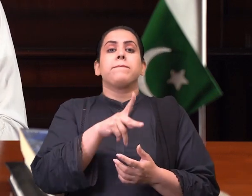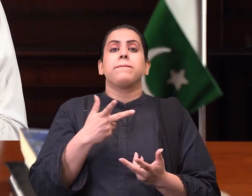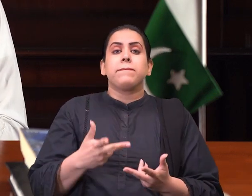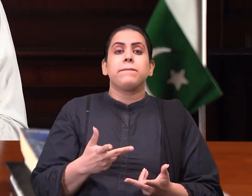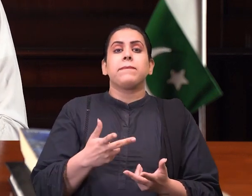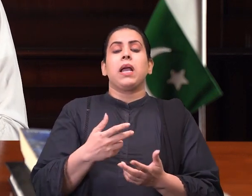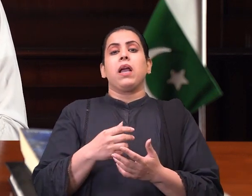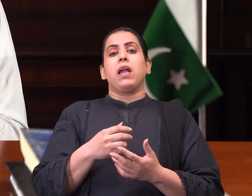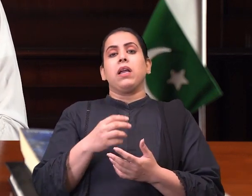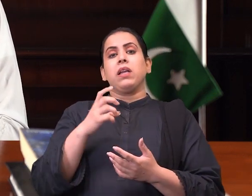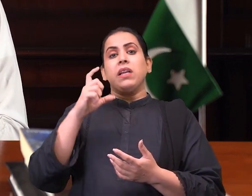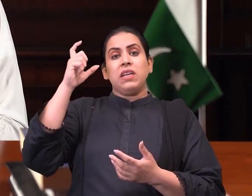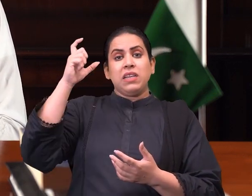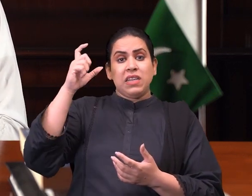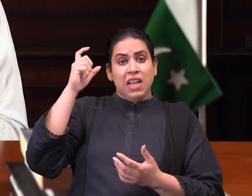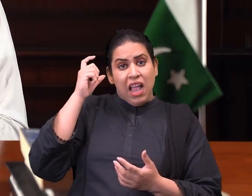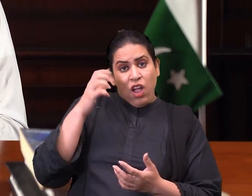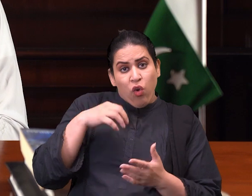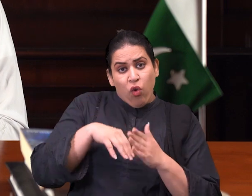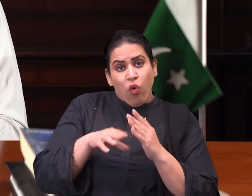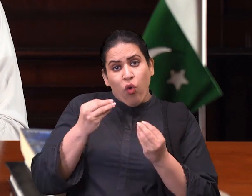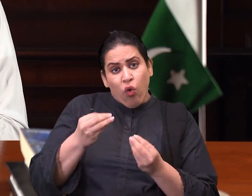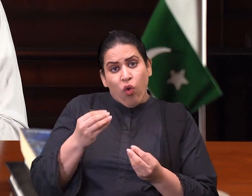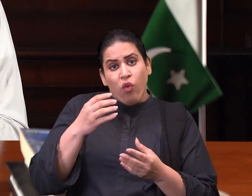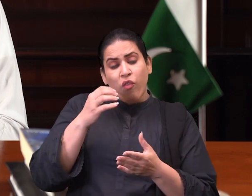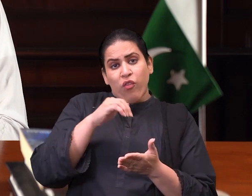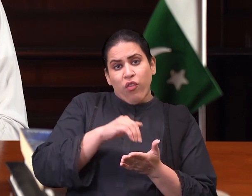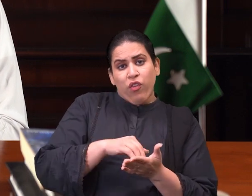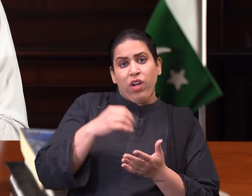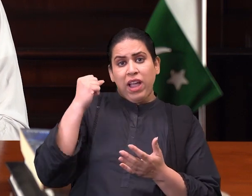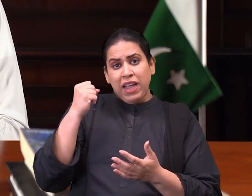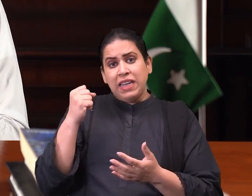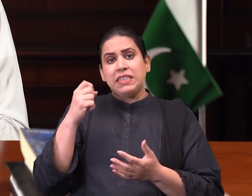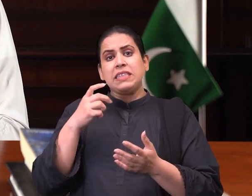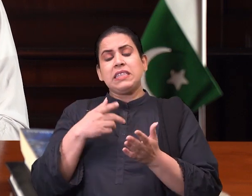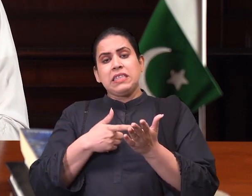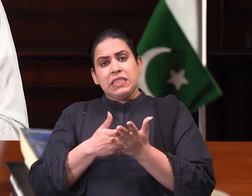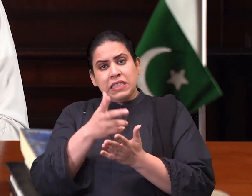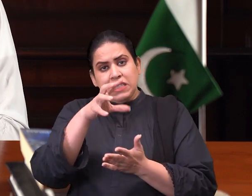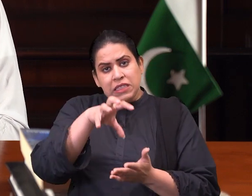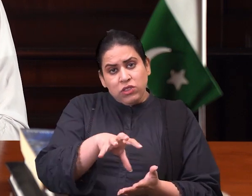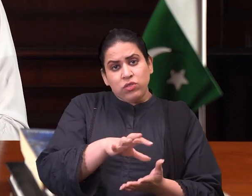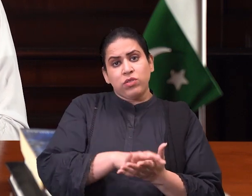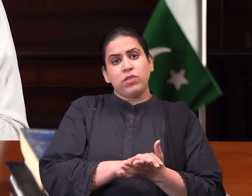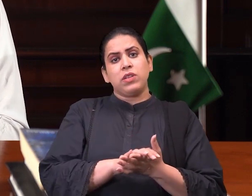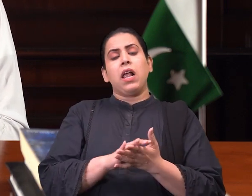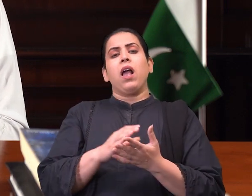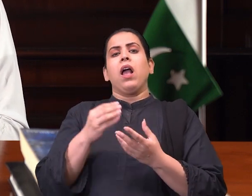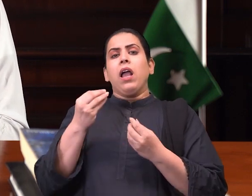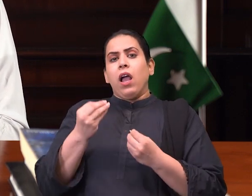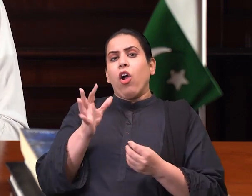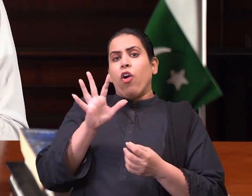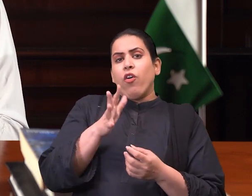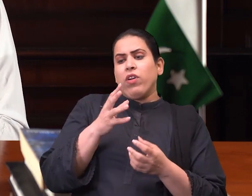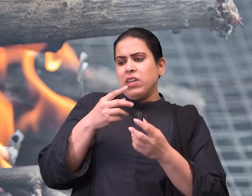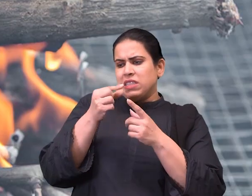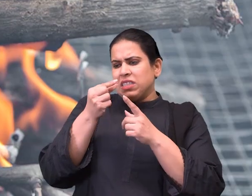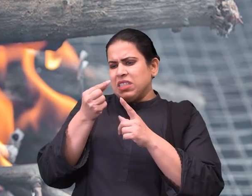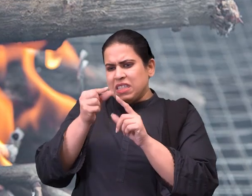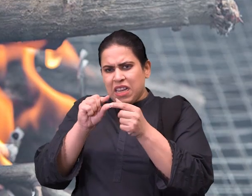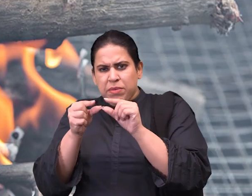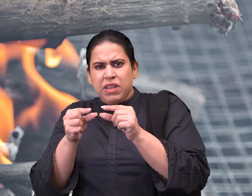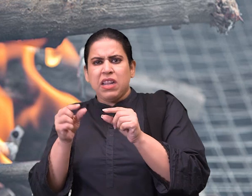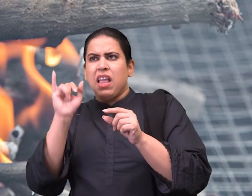diseases because wood and cow dung, which are often used as sources of energy in rural areas,